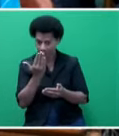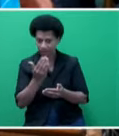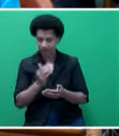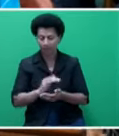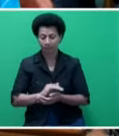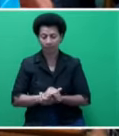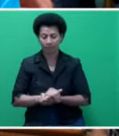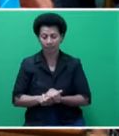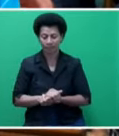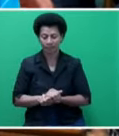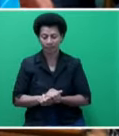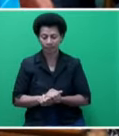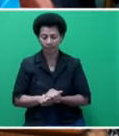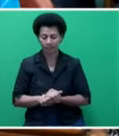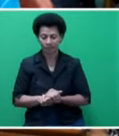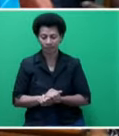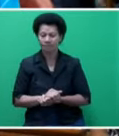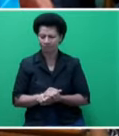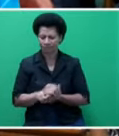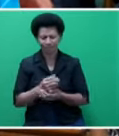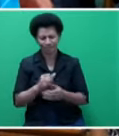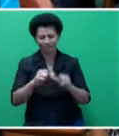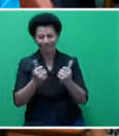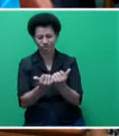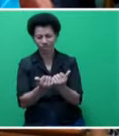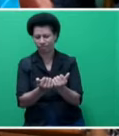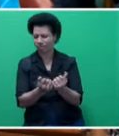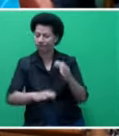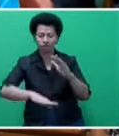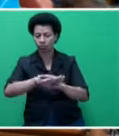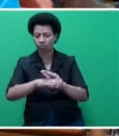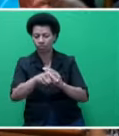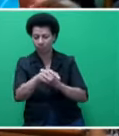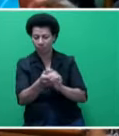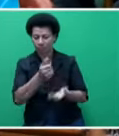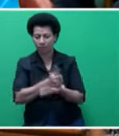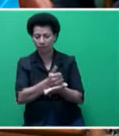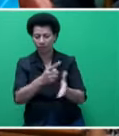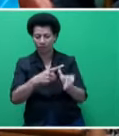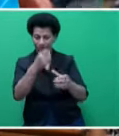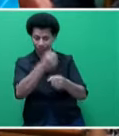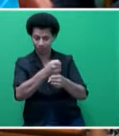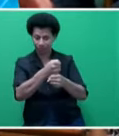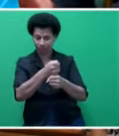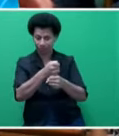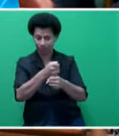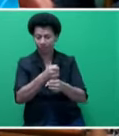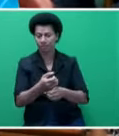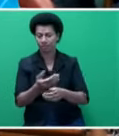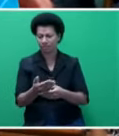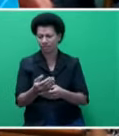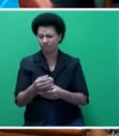I wholeheartedly agree with the Honourable Attorney General, Mr. Speaker, that nobody would like